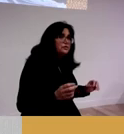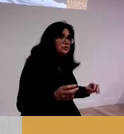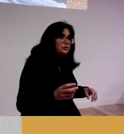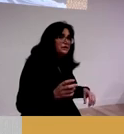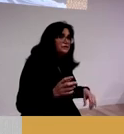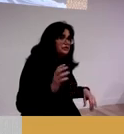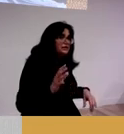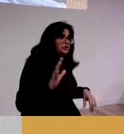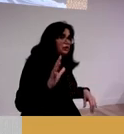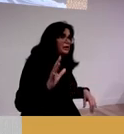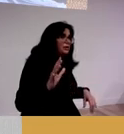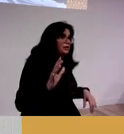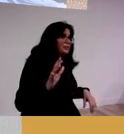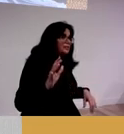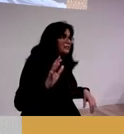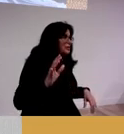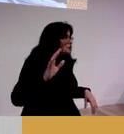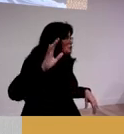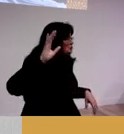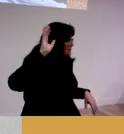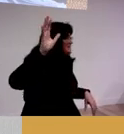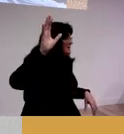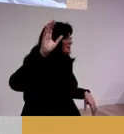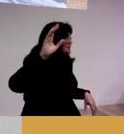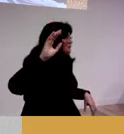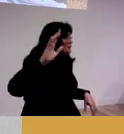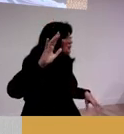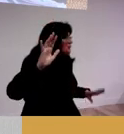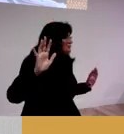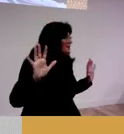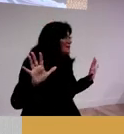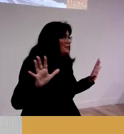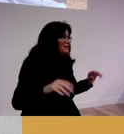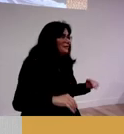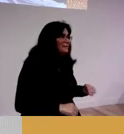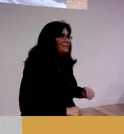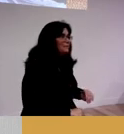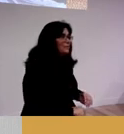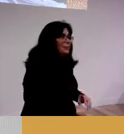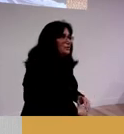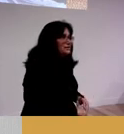someone who was tall enough to change a light globe just standing on the floor. And that